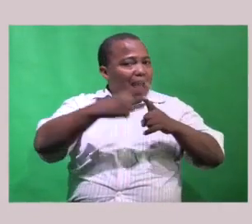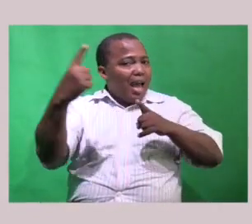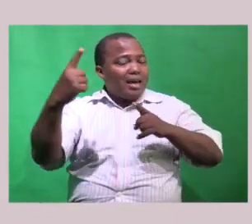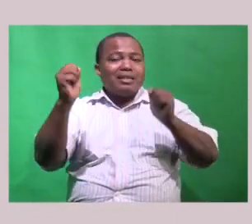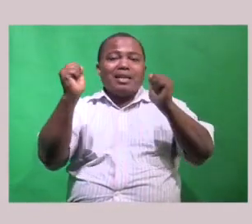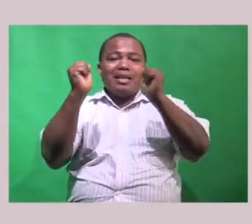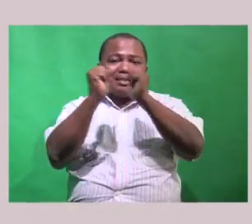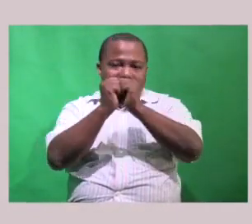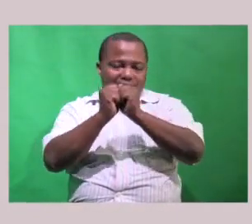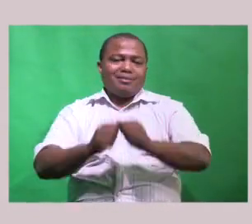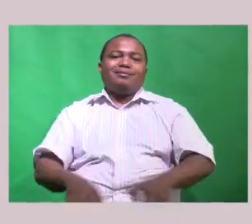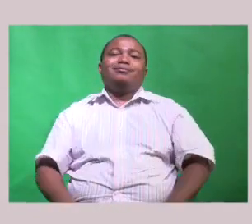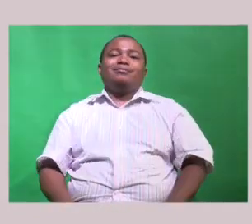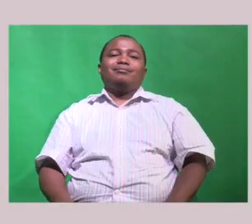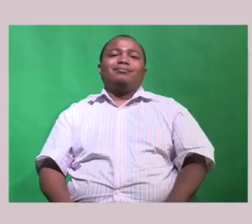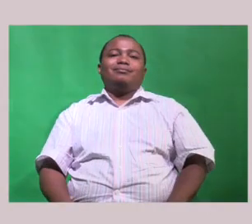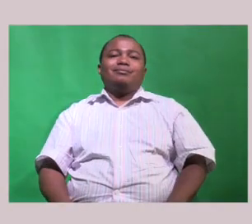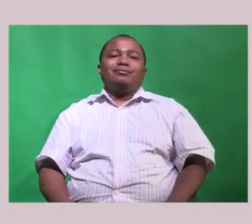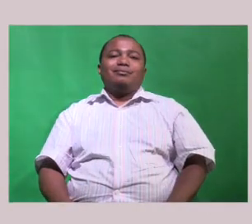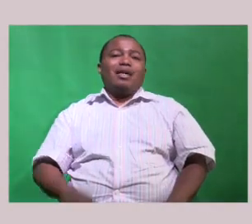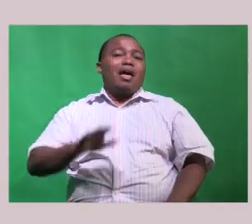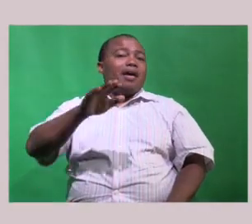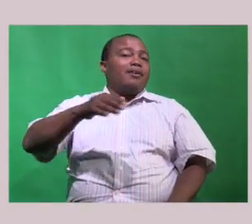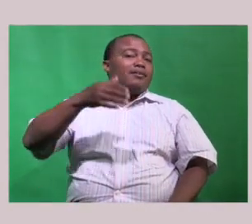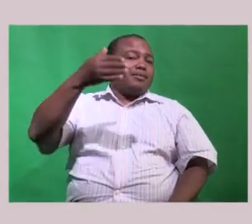110. And then